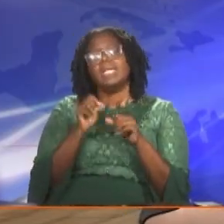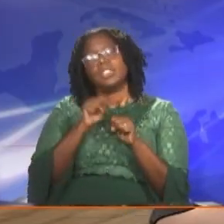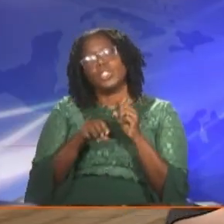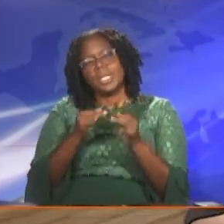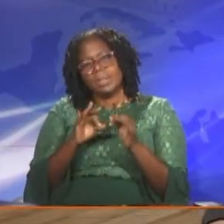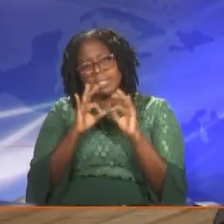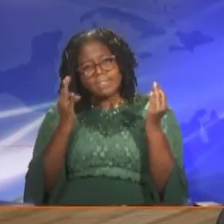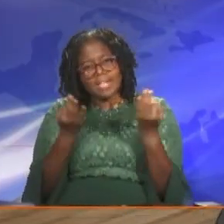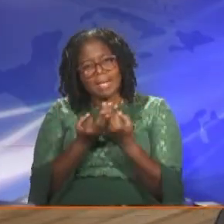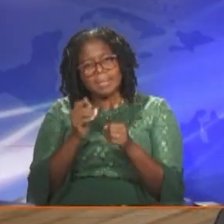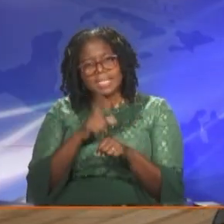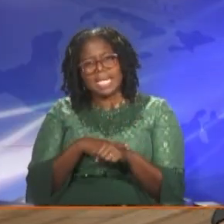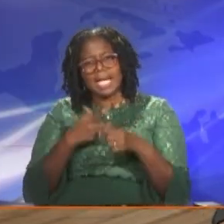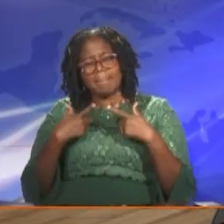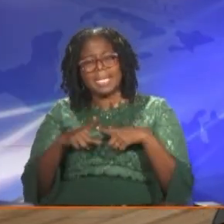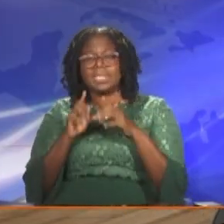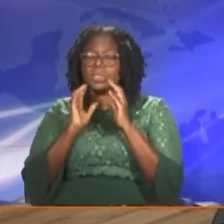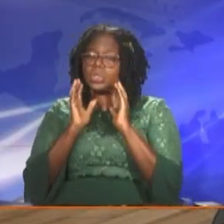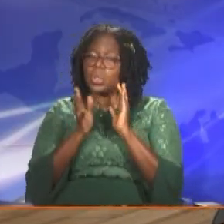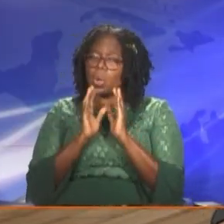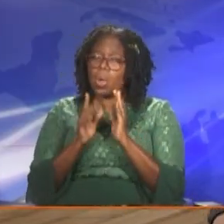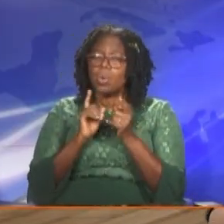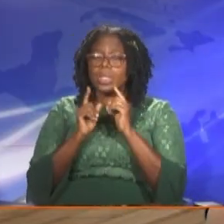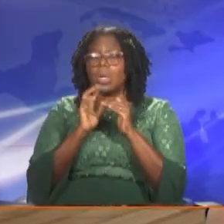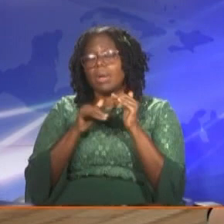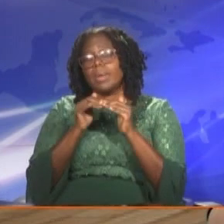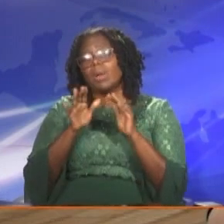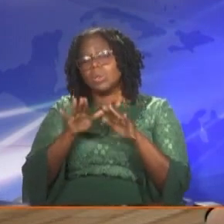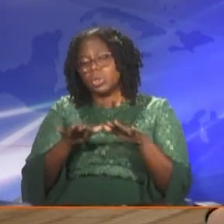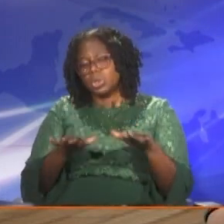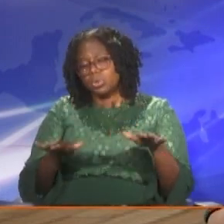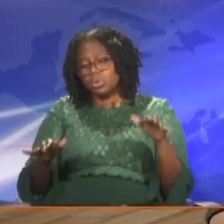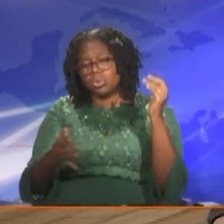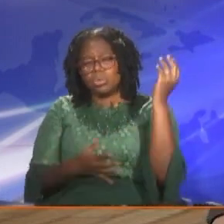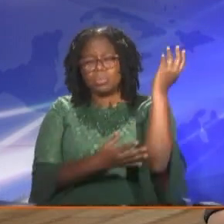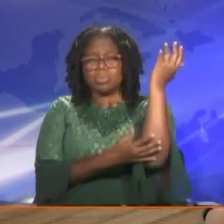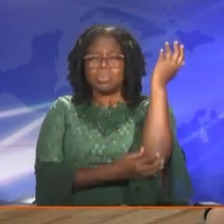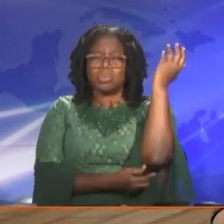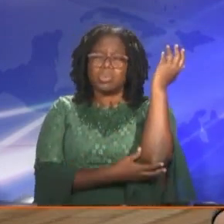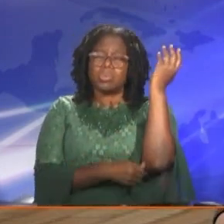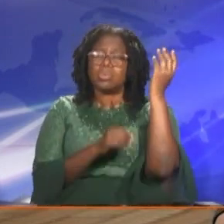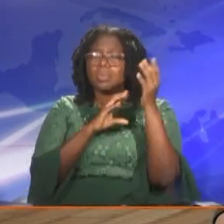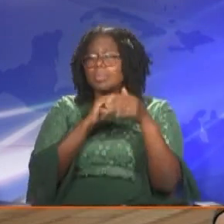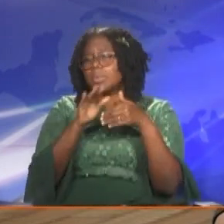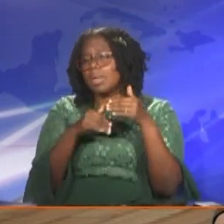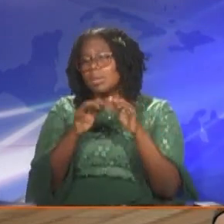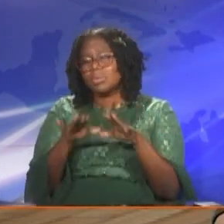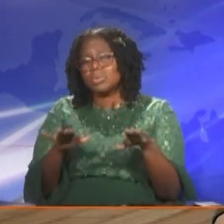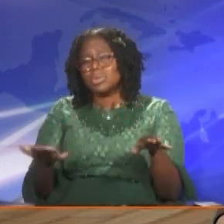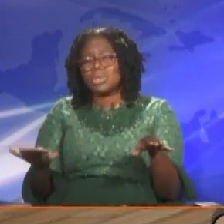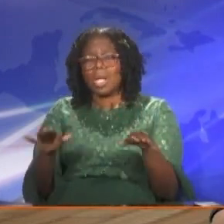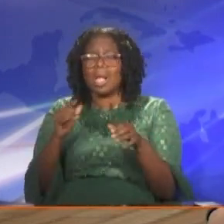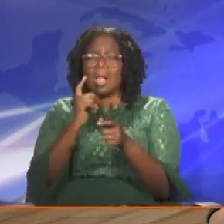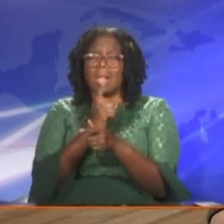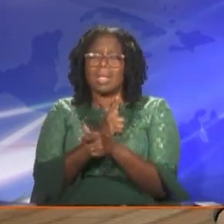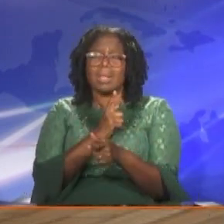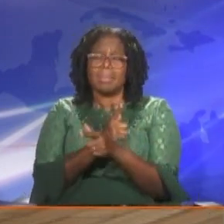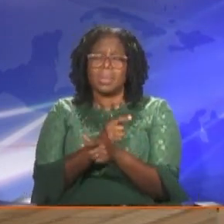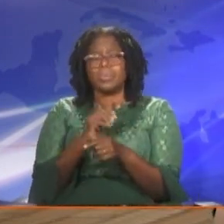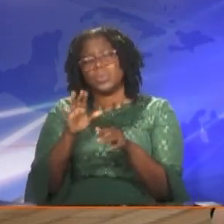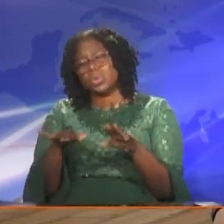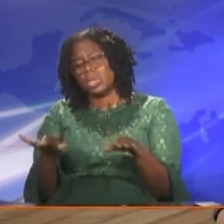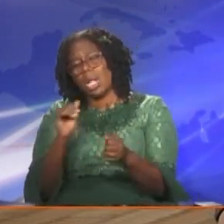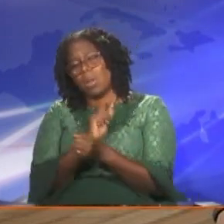and we are, in fact, talking about child poverty and unfolding child labor. Remember, you can join the conversation as well